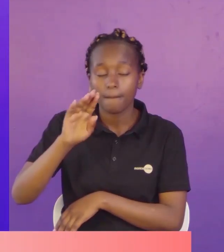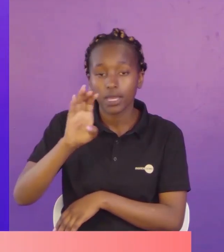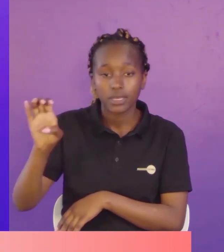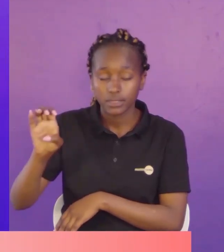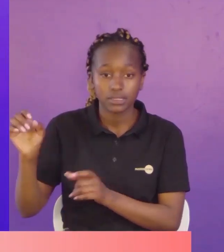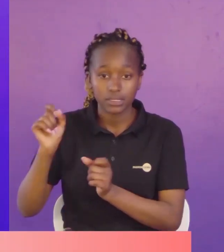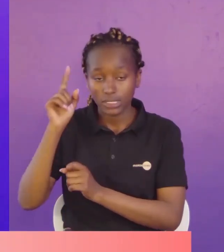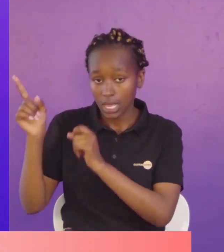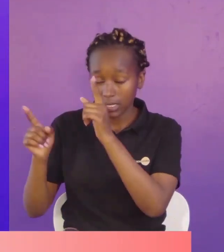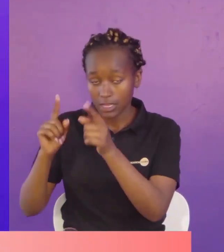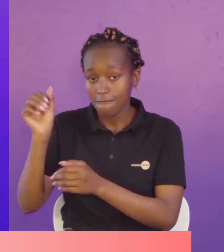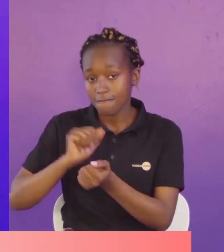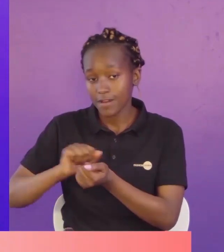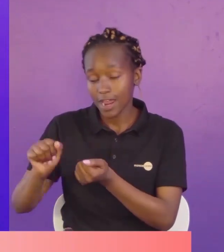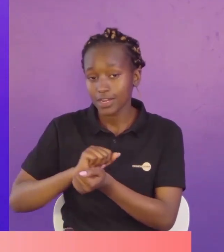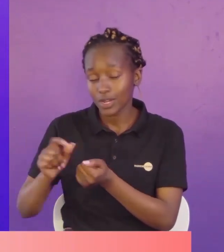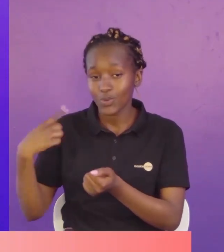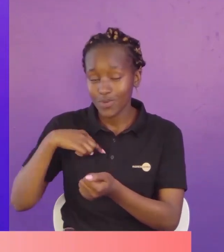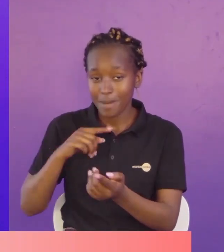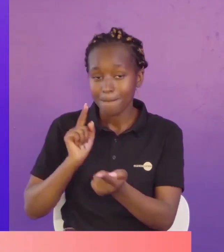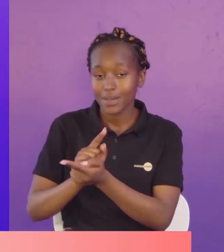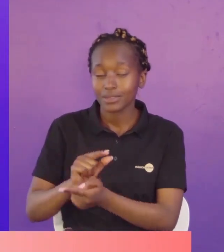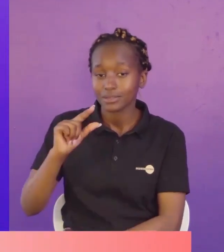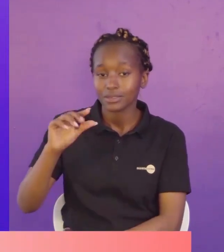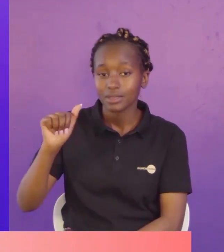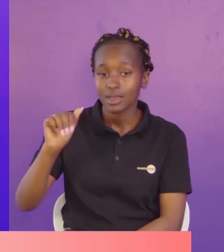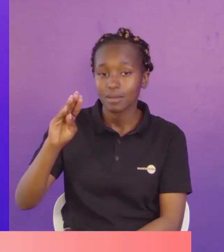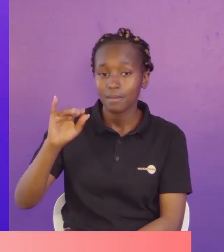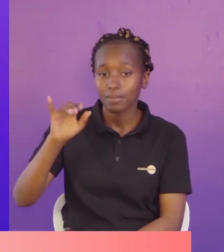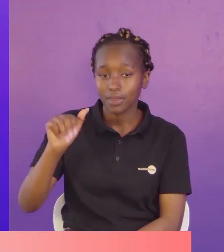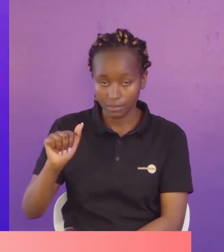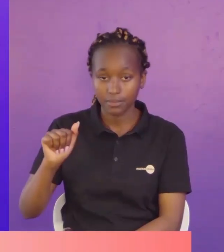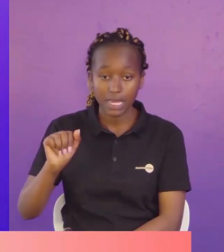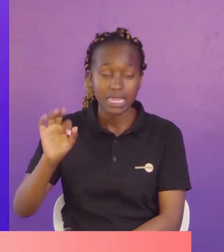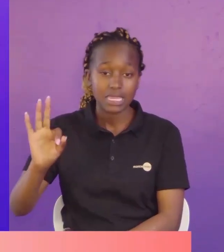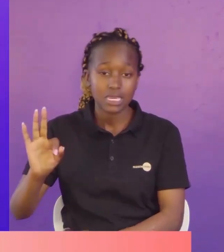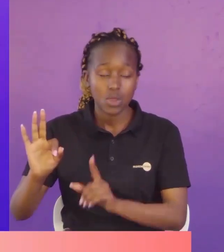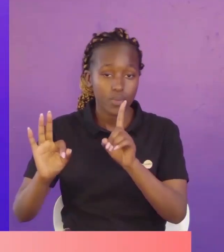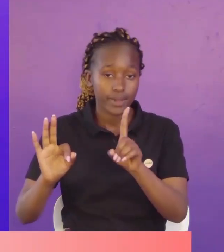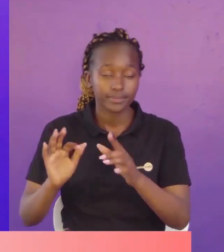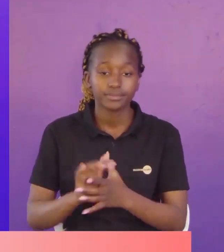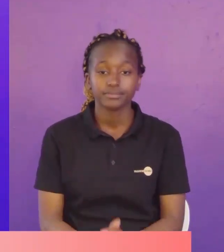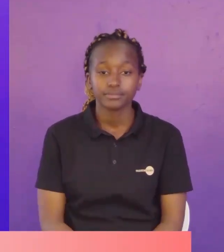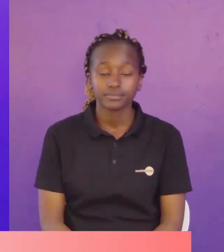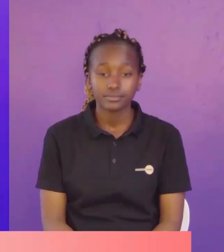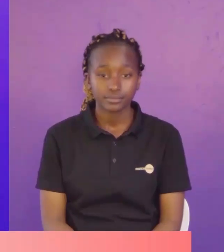Gambia, and they beat us 3-1. And